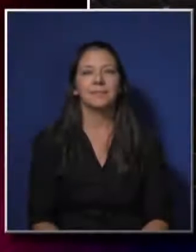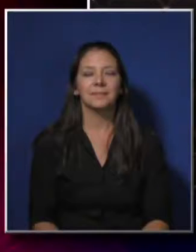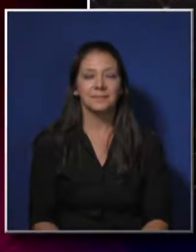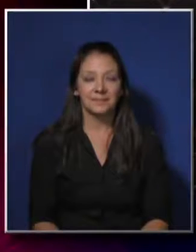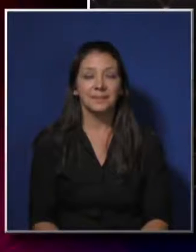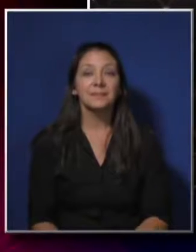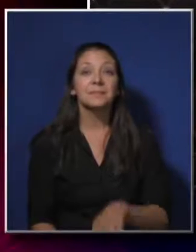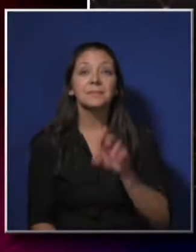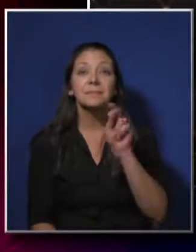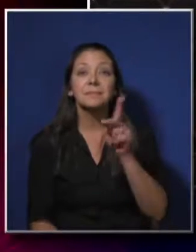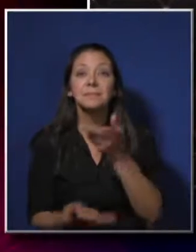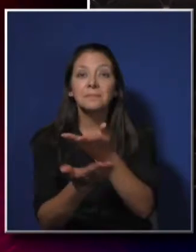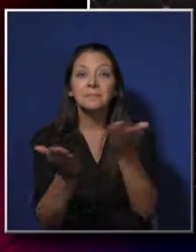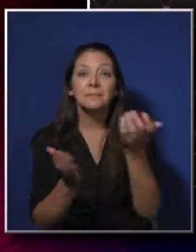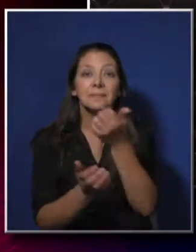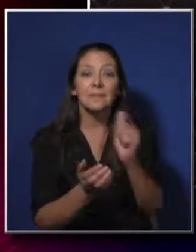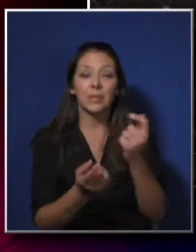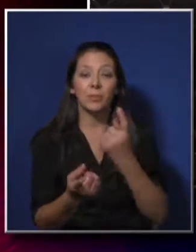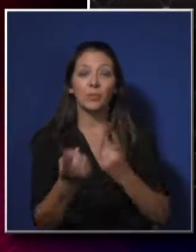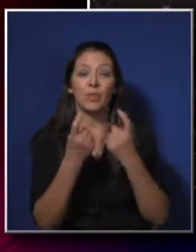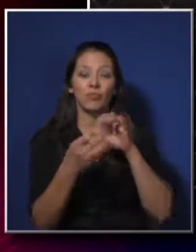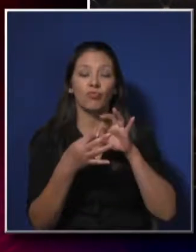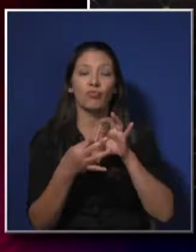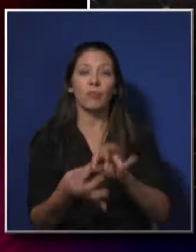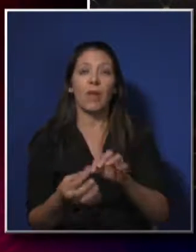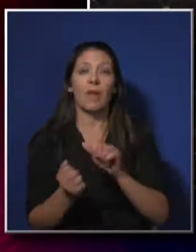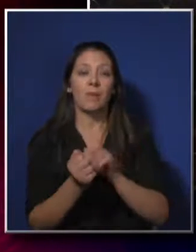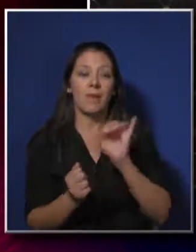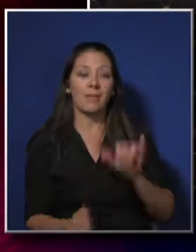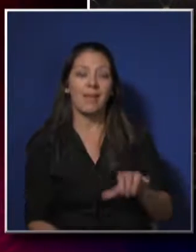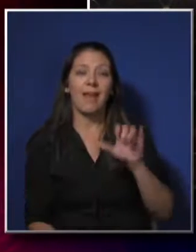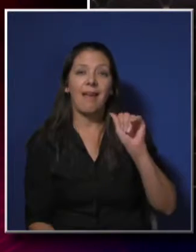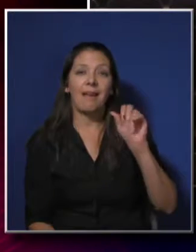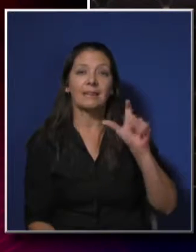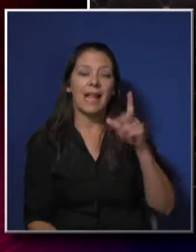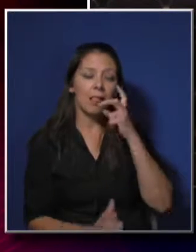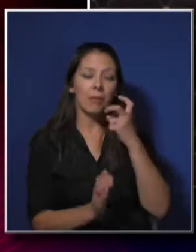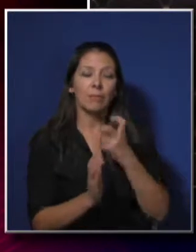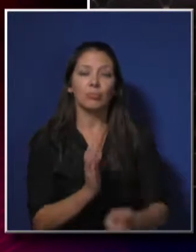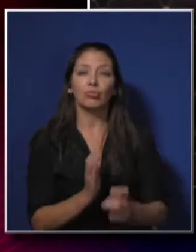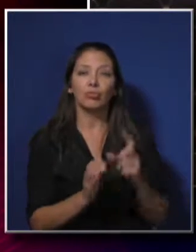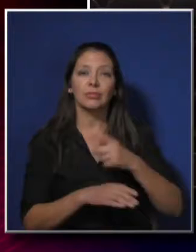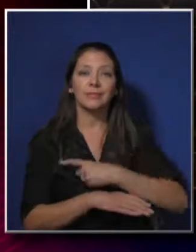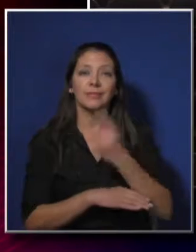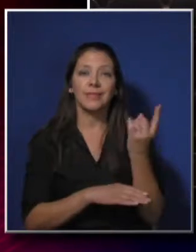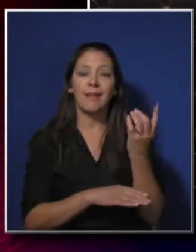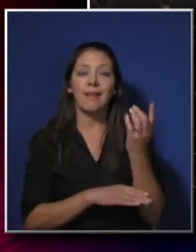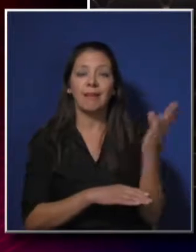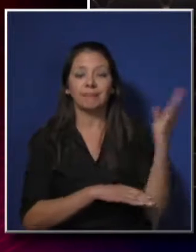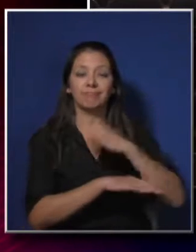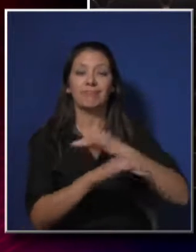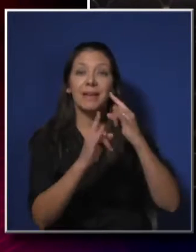Okay, does anyone have any questions related to the ASL Immersion Day Camp or the Deaf Mentor program?